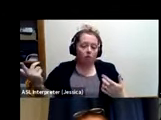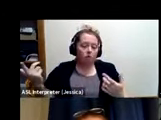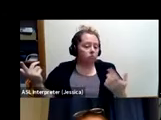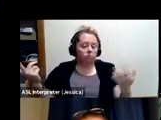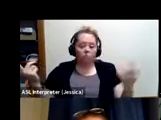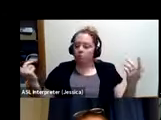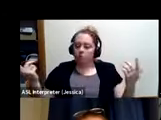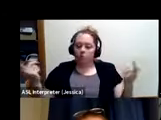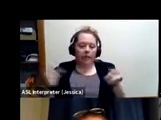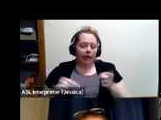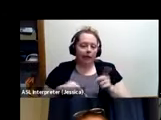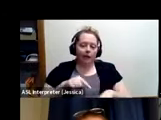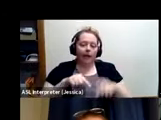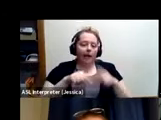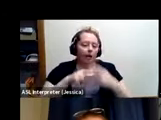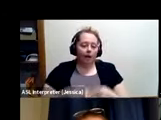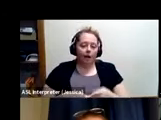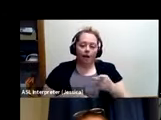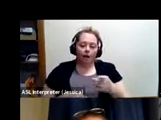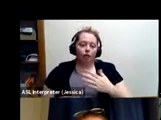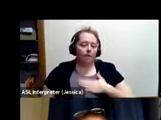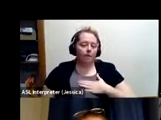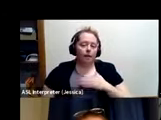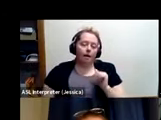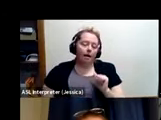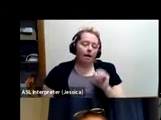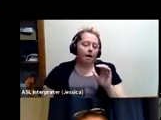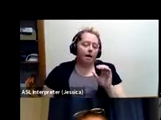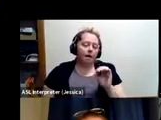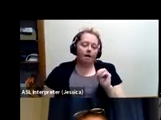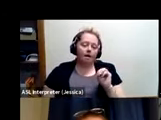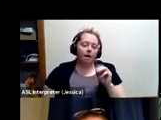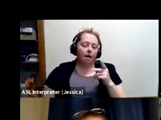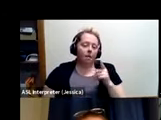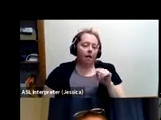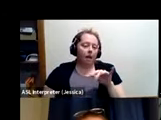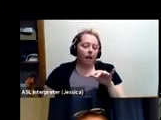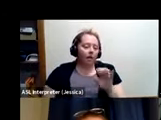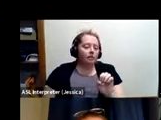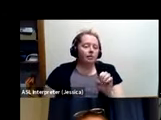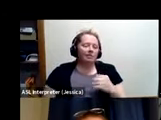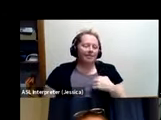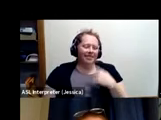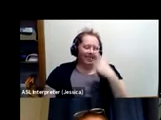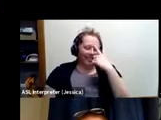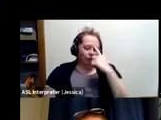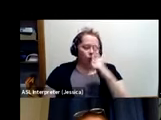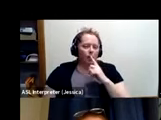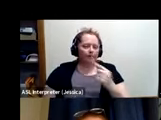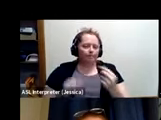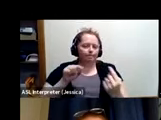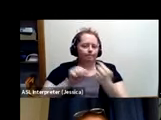you my accomplice. So it's a two-way street. I think we get so caught up in like